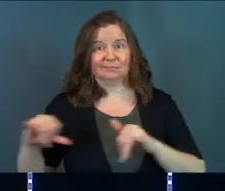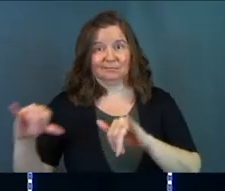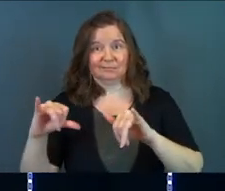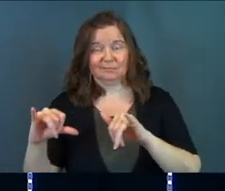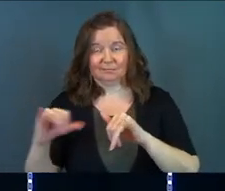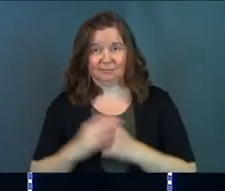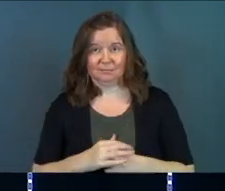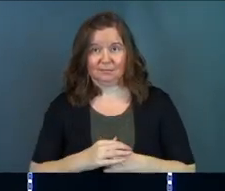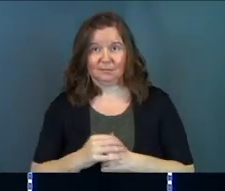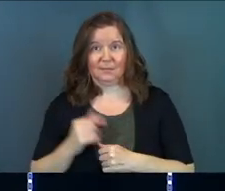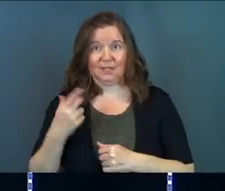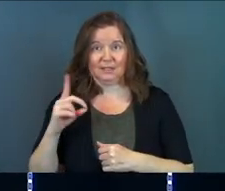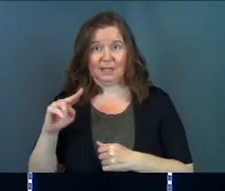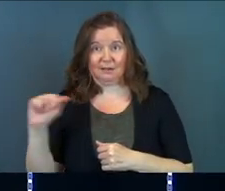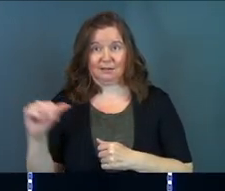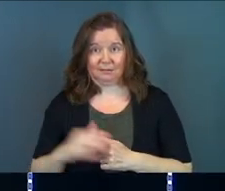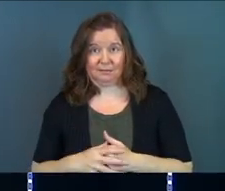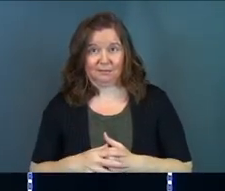genetically the same.